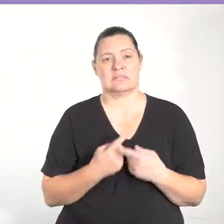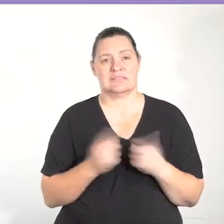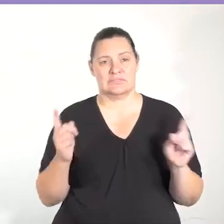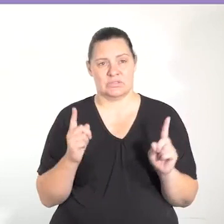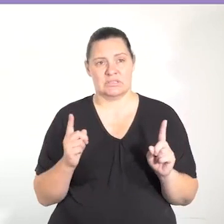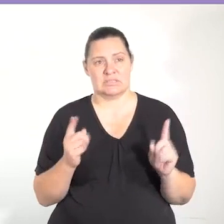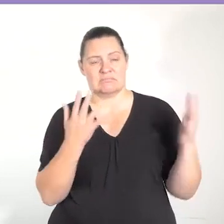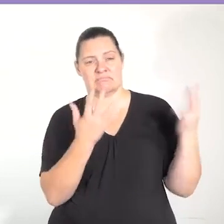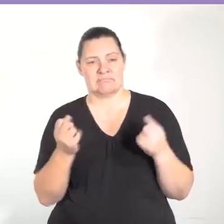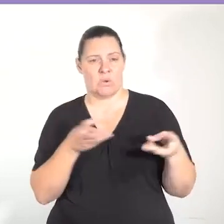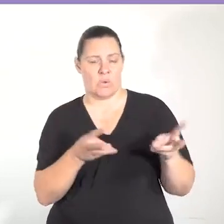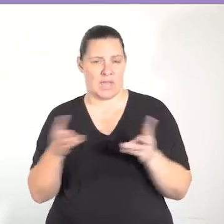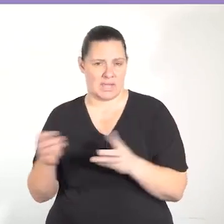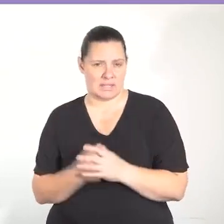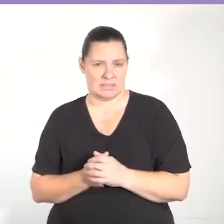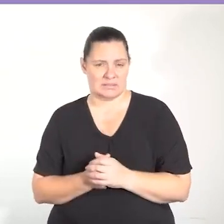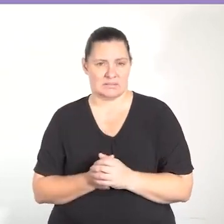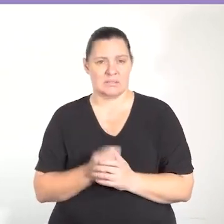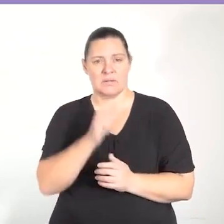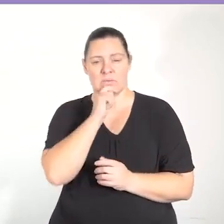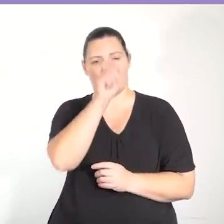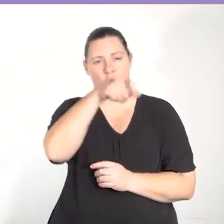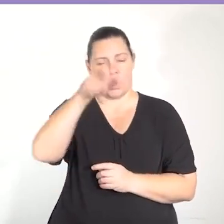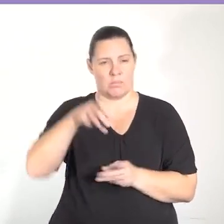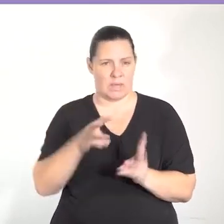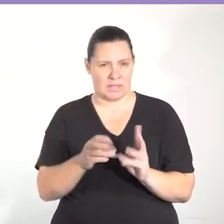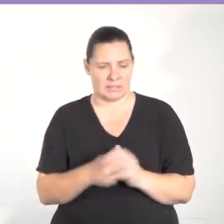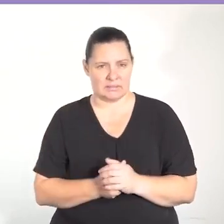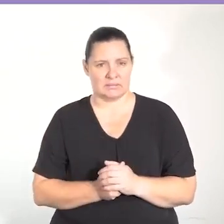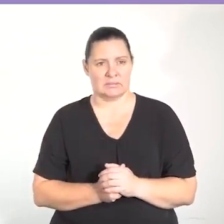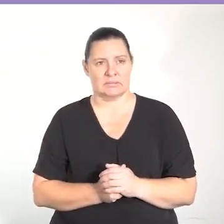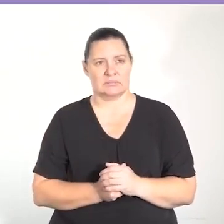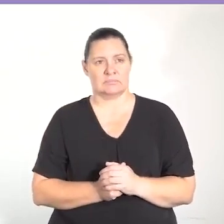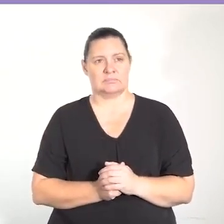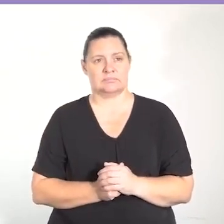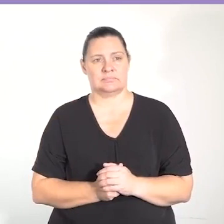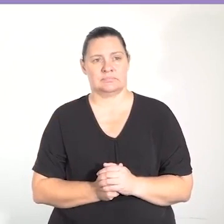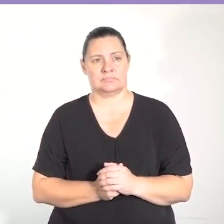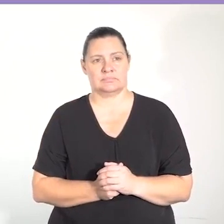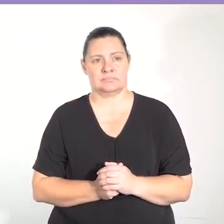The different calculation techniques. Remember, we learned how to calculate using the column method?